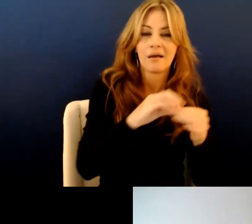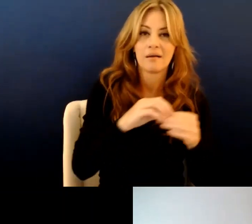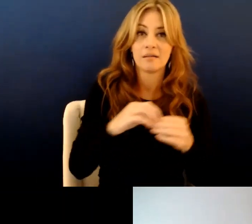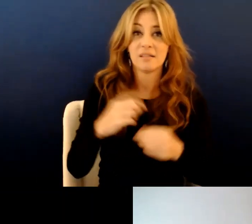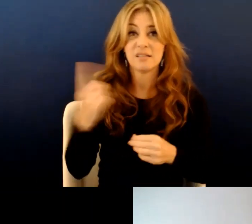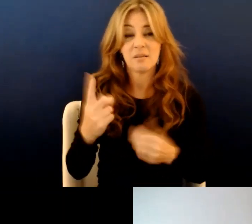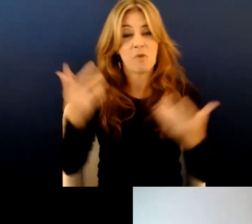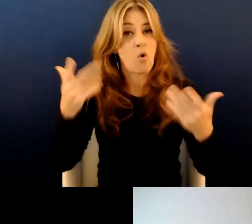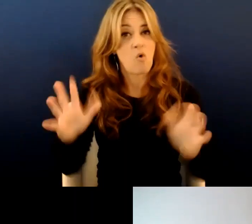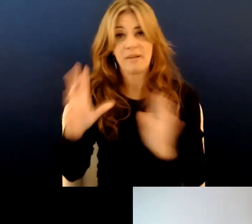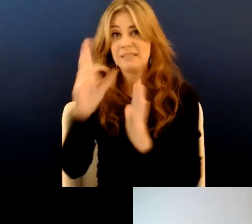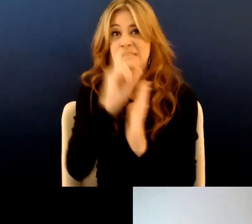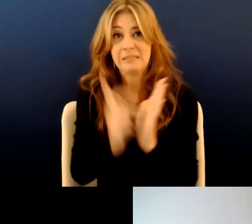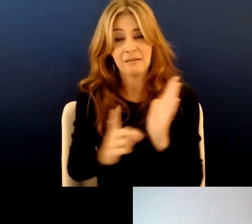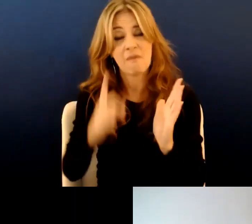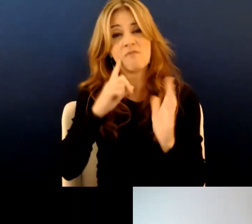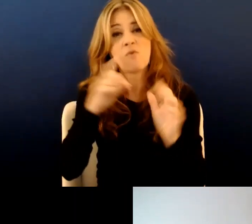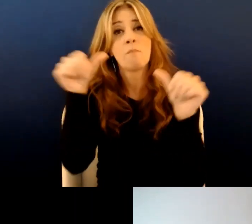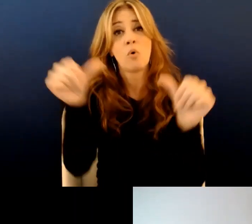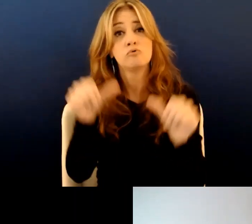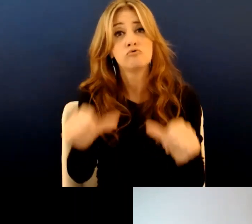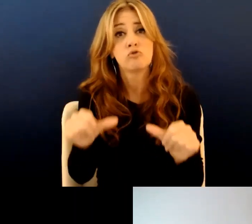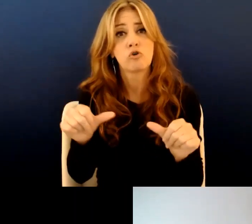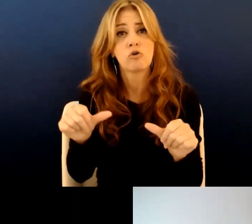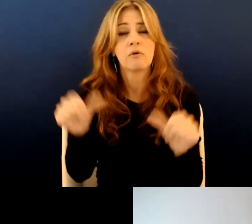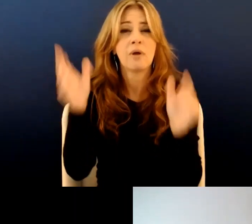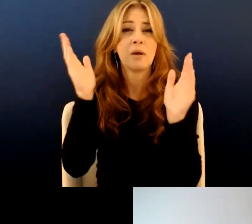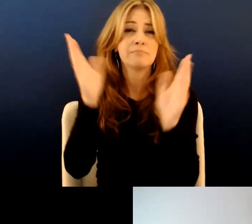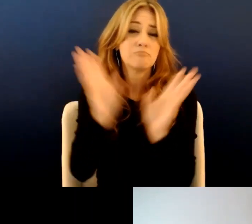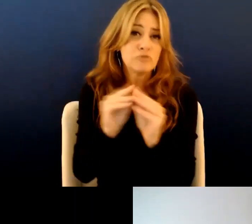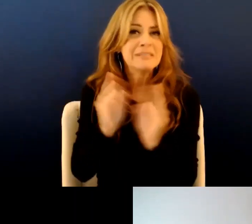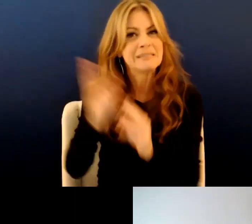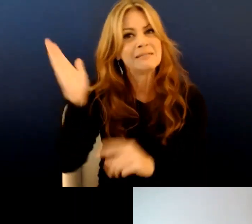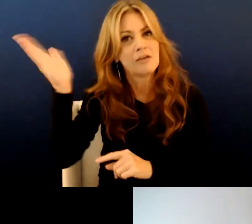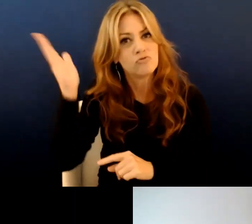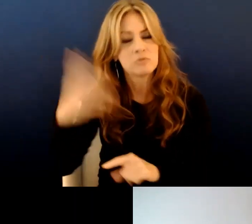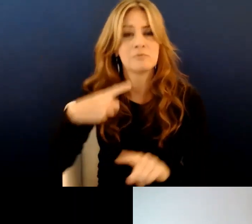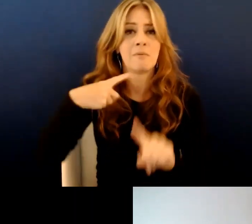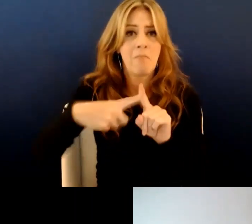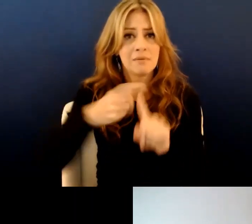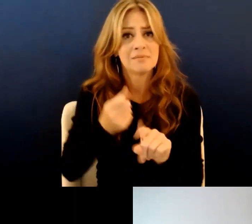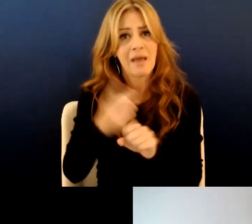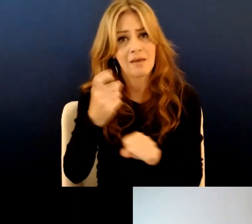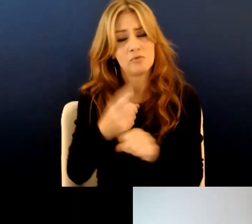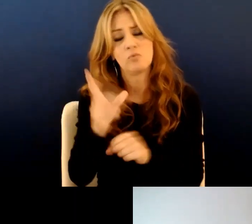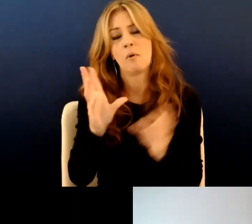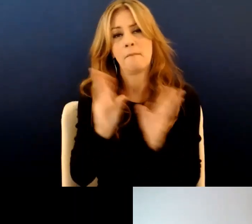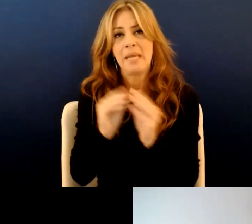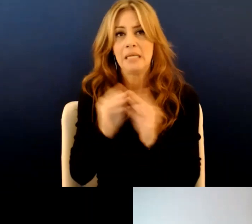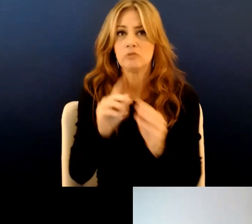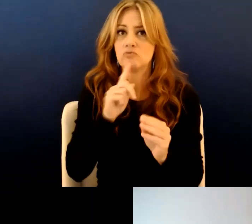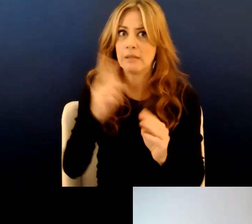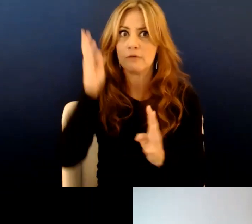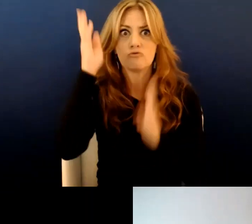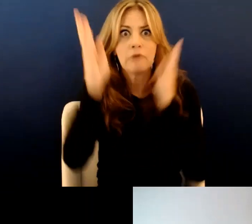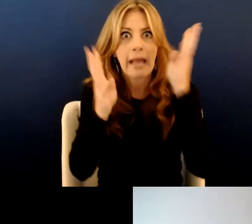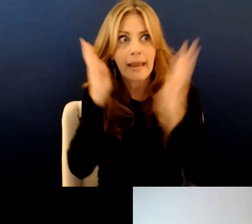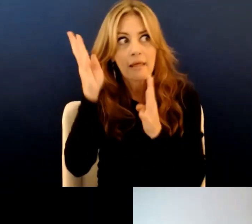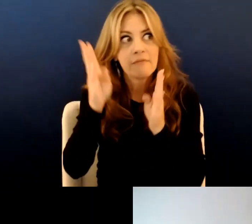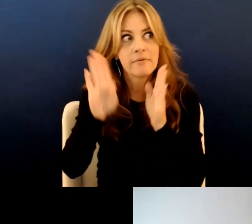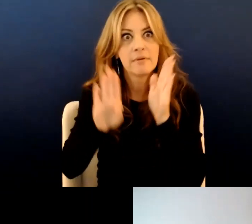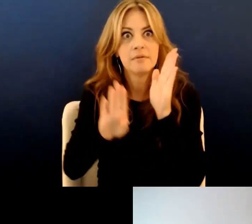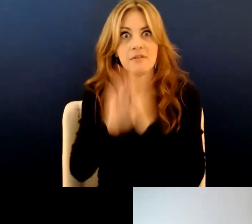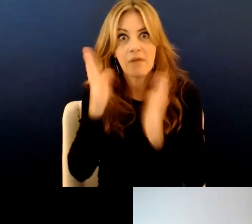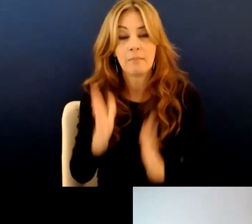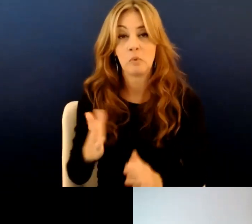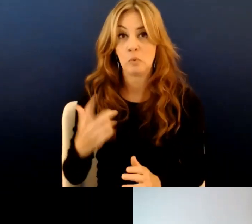been designed for poster presentations at annual meetings, and it's working with one of the most creative developers that we